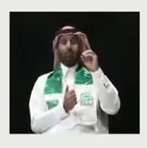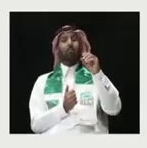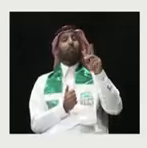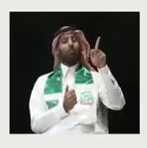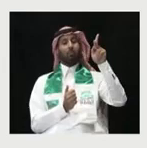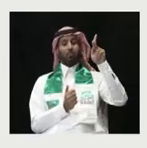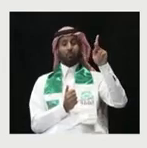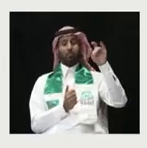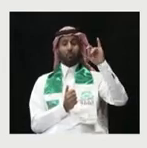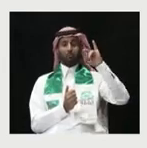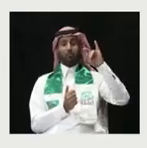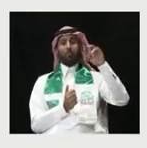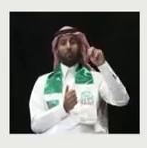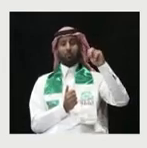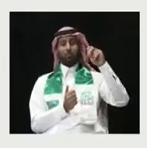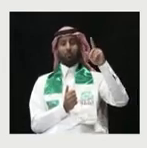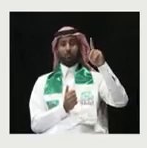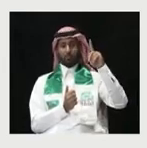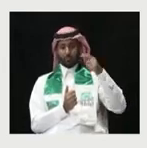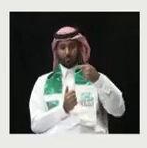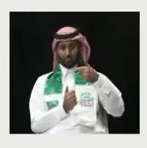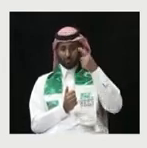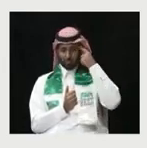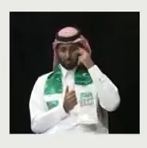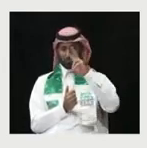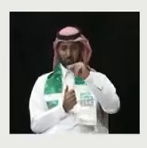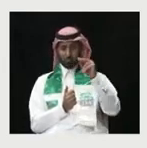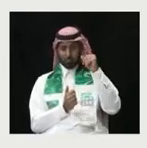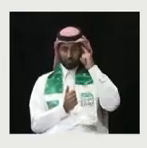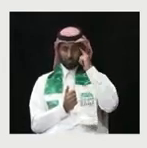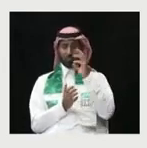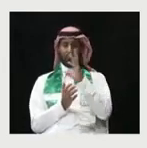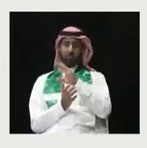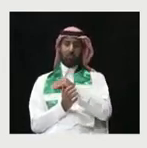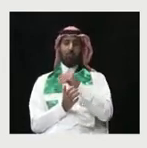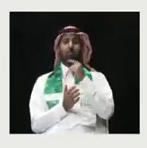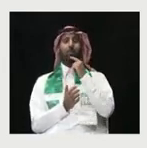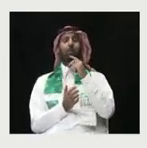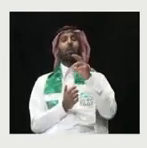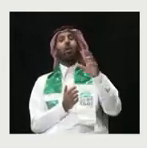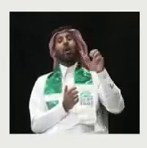King, K, A, and Abdulaziz. Then